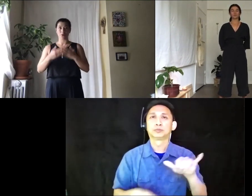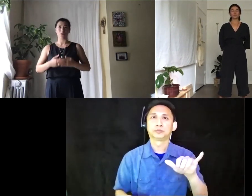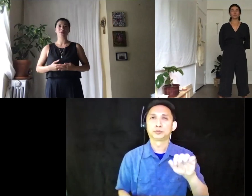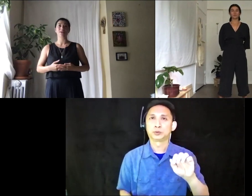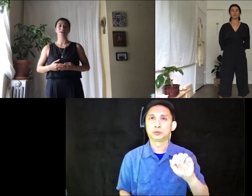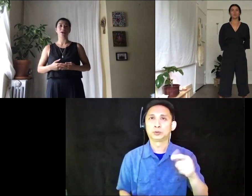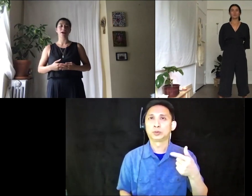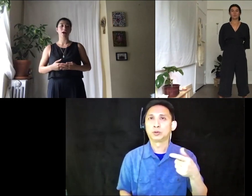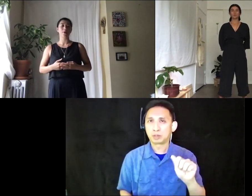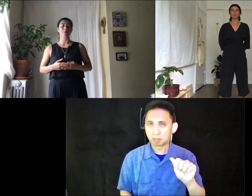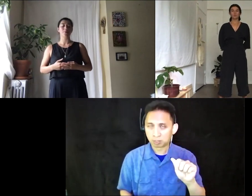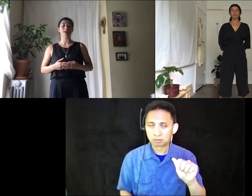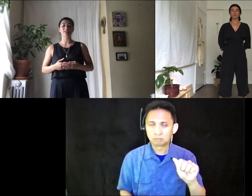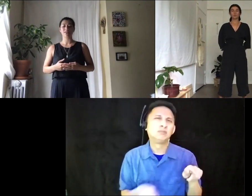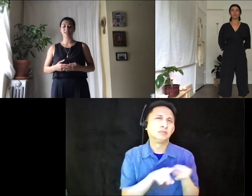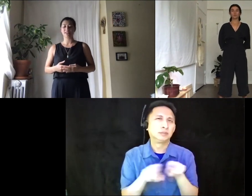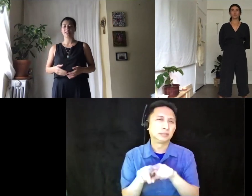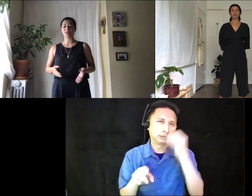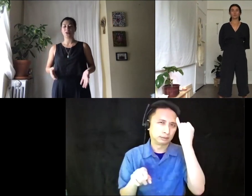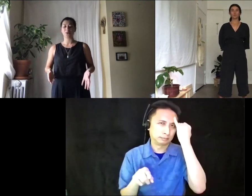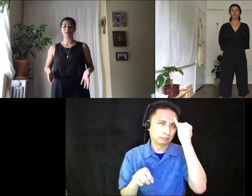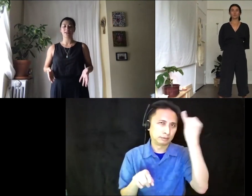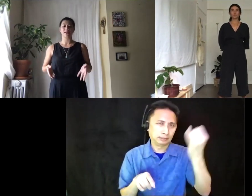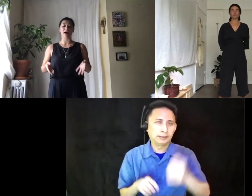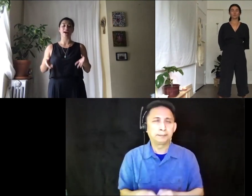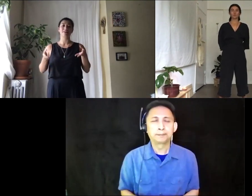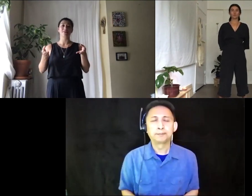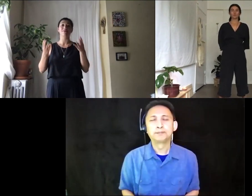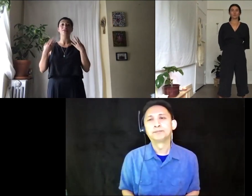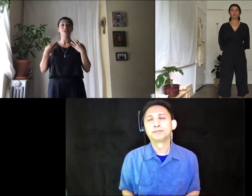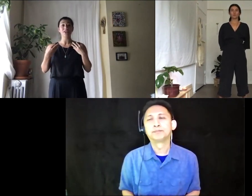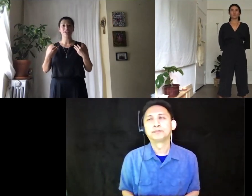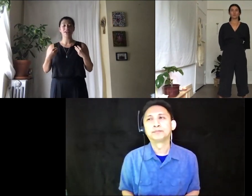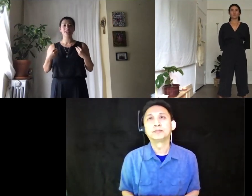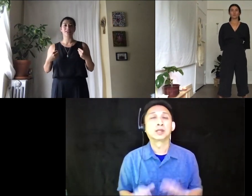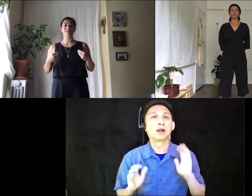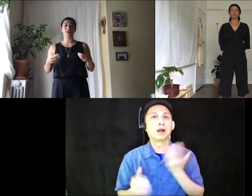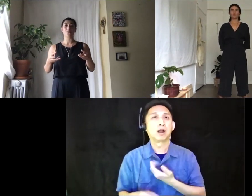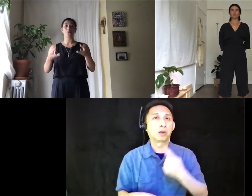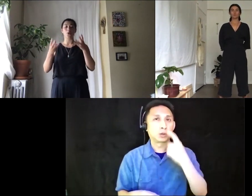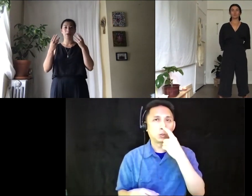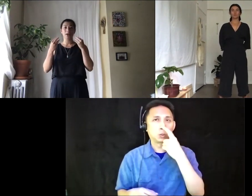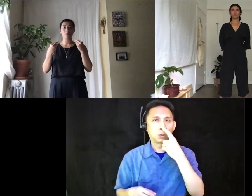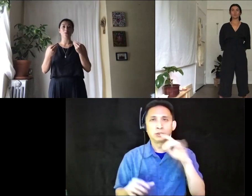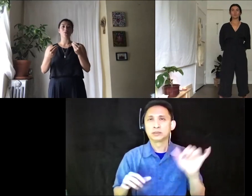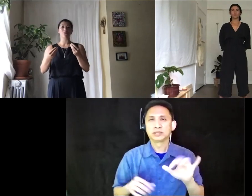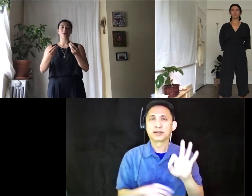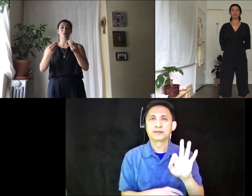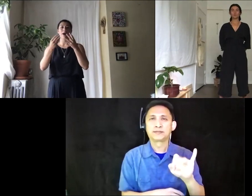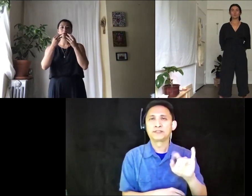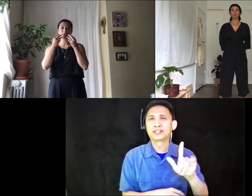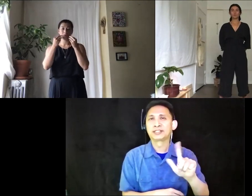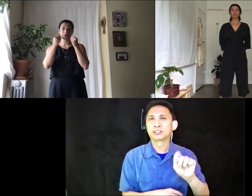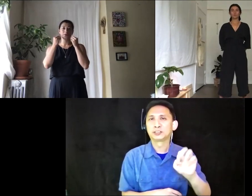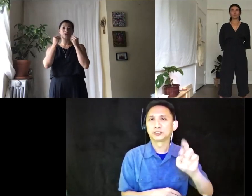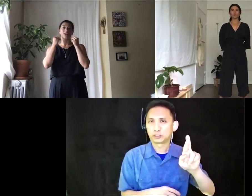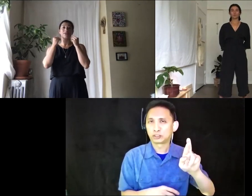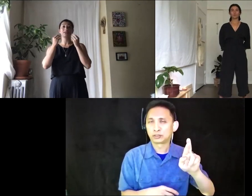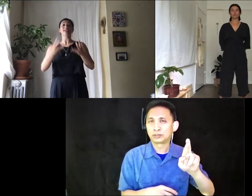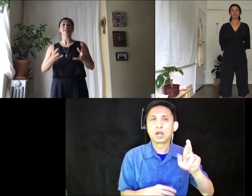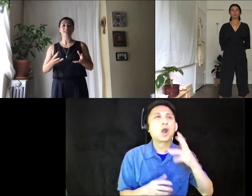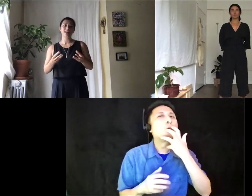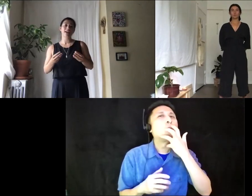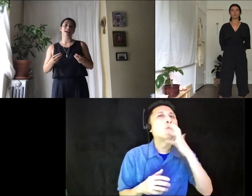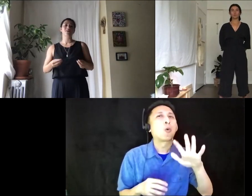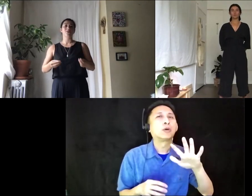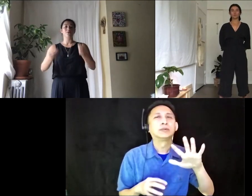the nose here. And because of this, it's the nose, it acts as a filter. It's very warming. When you breathe through your mouth, you lose a lot of